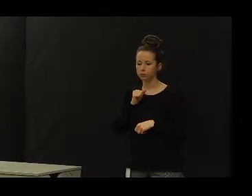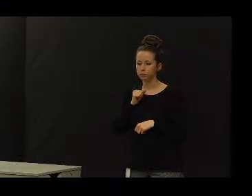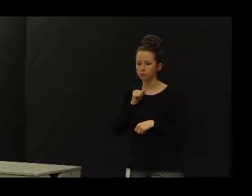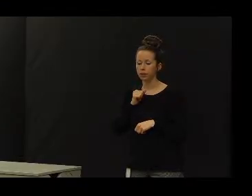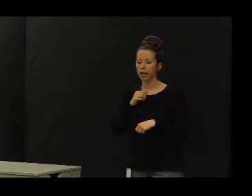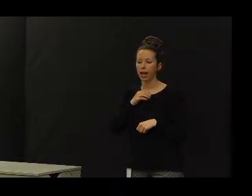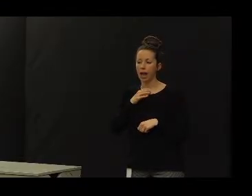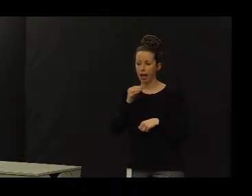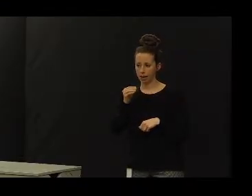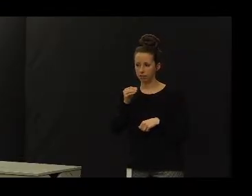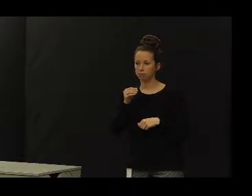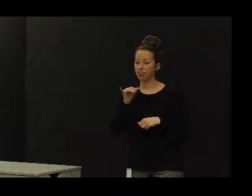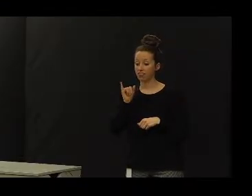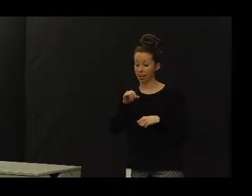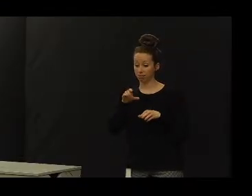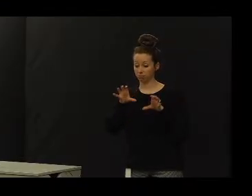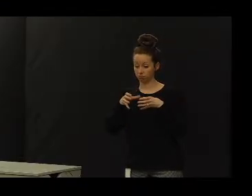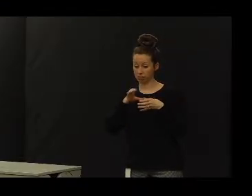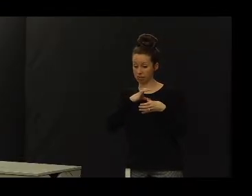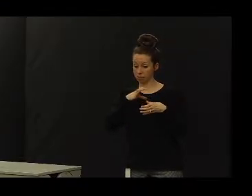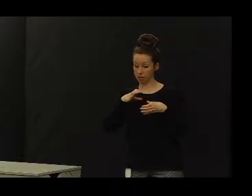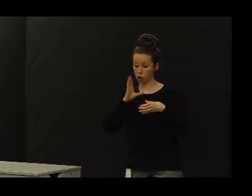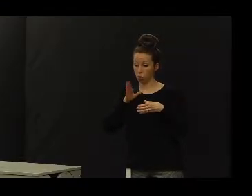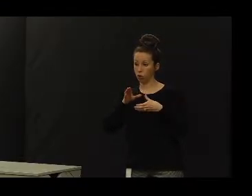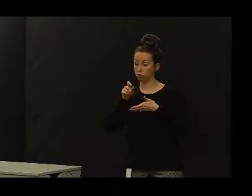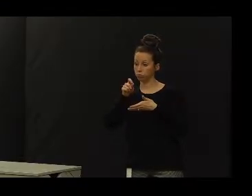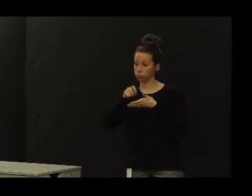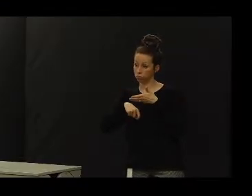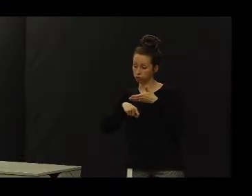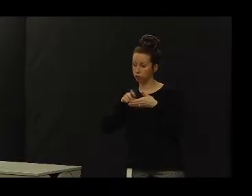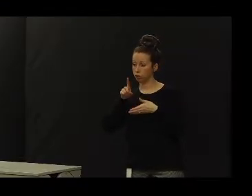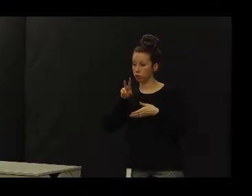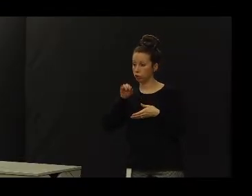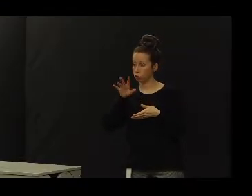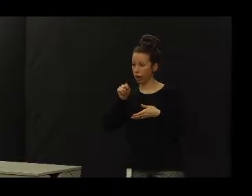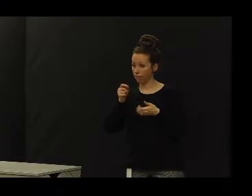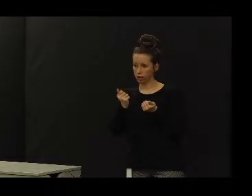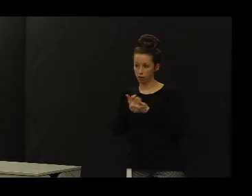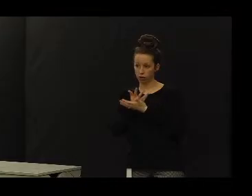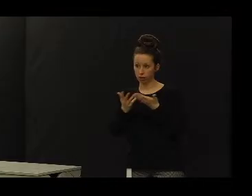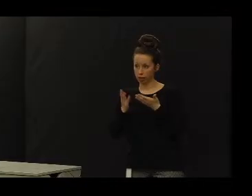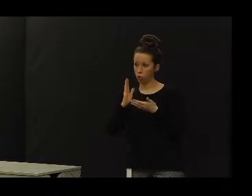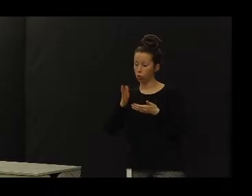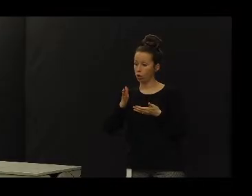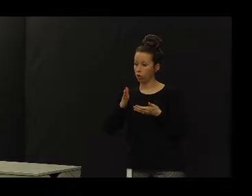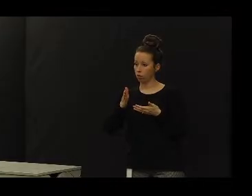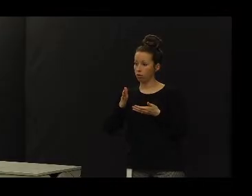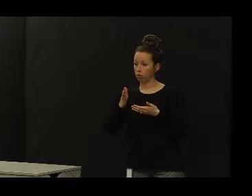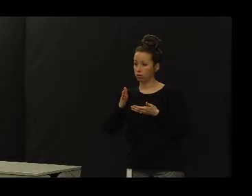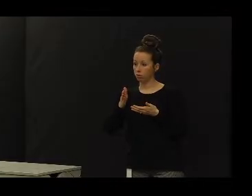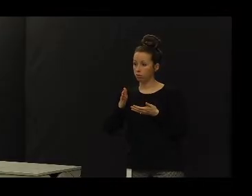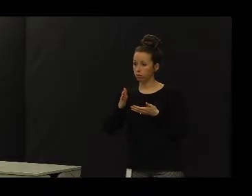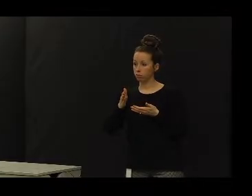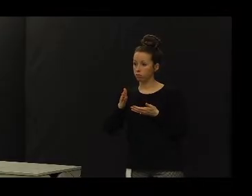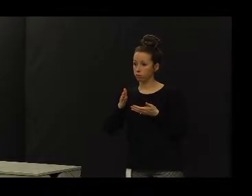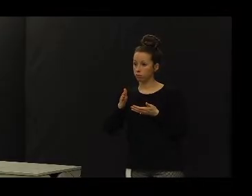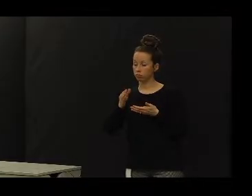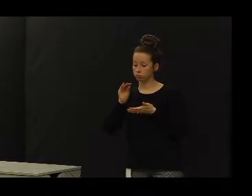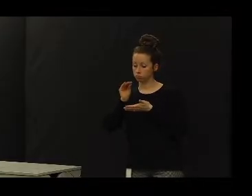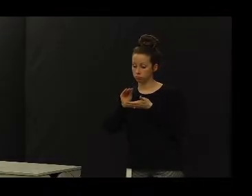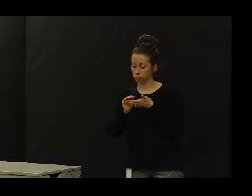And the committee would draft everything. They would apply to this committee. We need to draft our